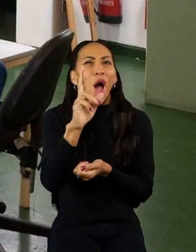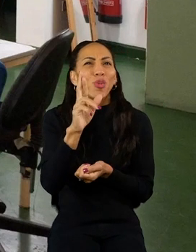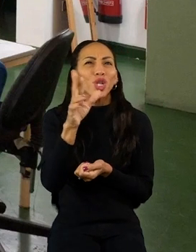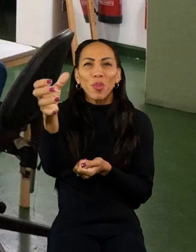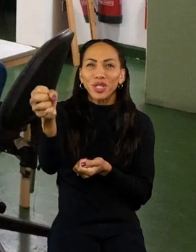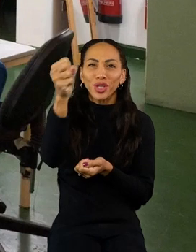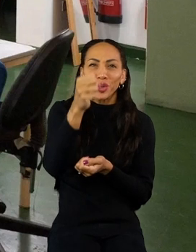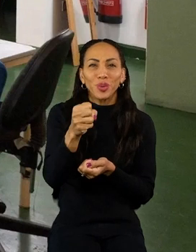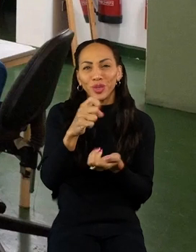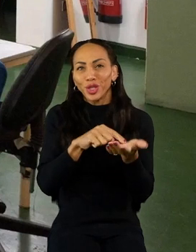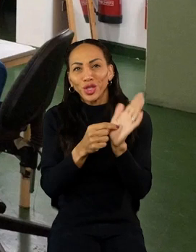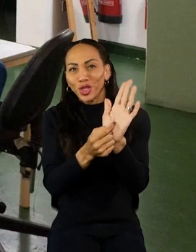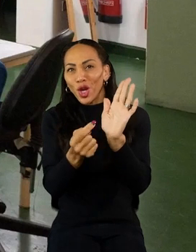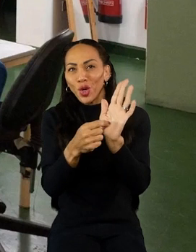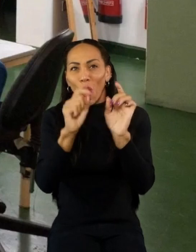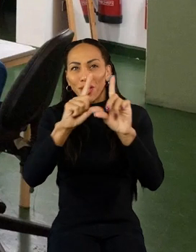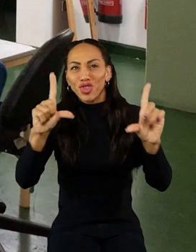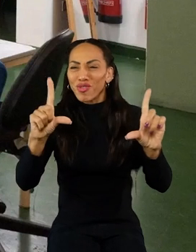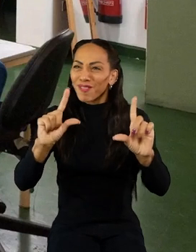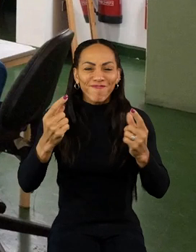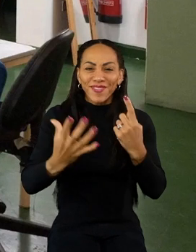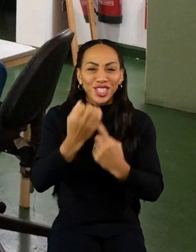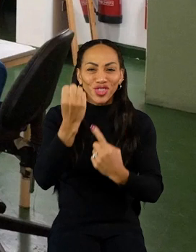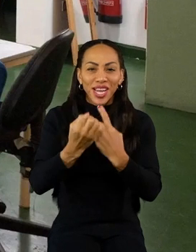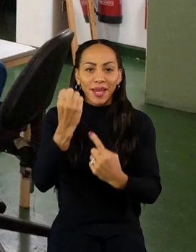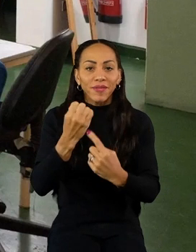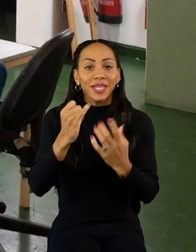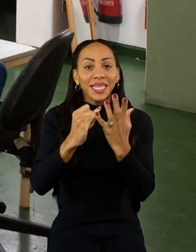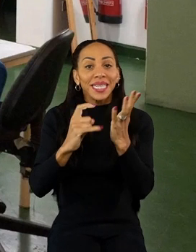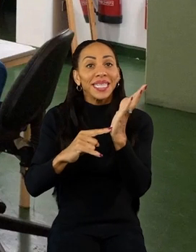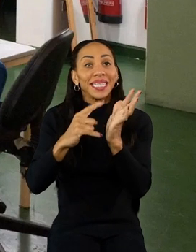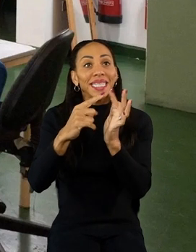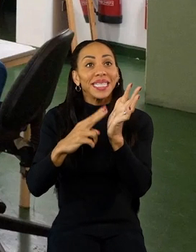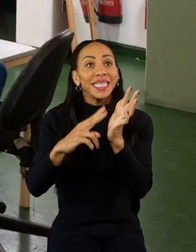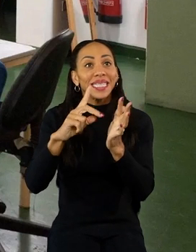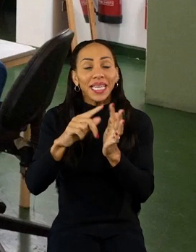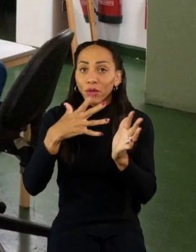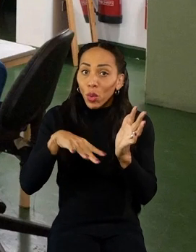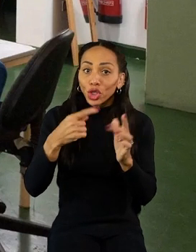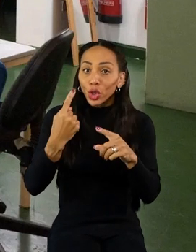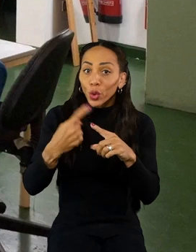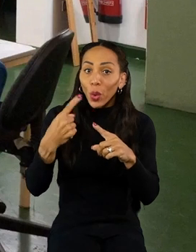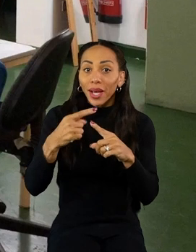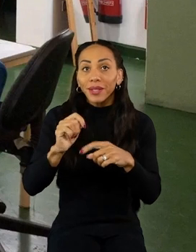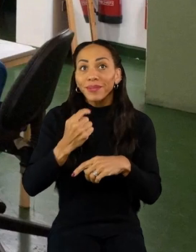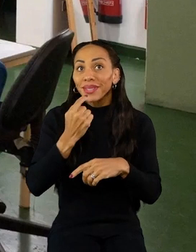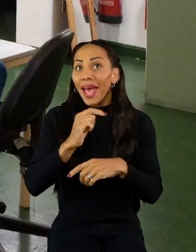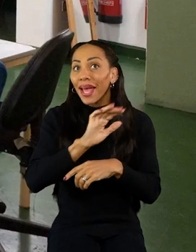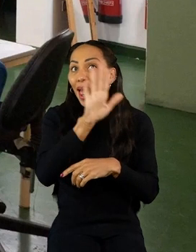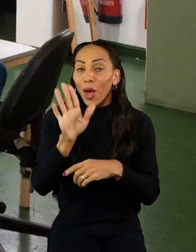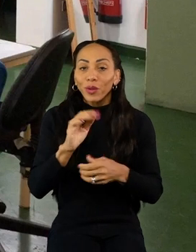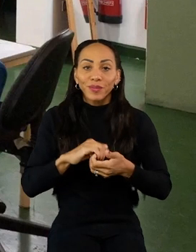Fantastic. I was hoping to get you up on screen there, but I didn't do it. I might have <That's okay. laughs> But I'll get Steve up. Steve, do you want to say a quick...